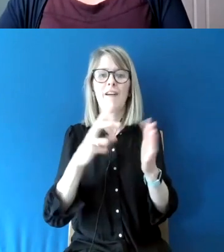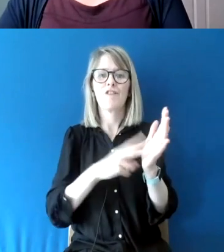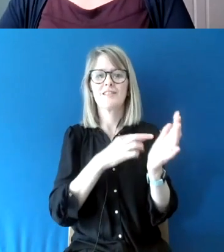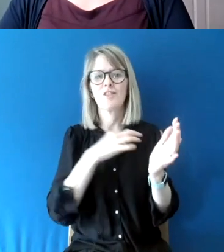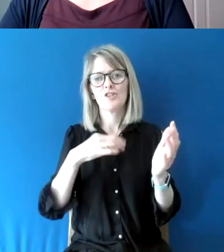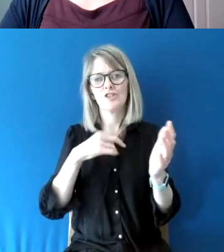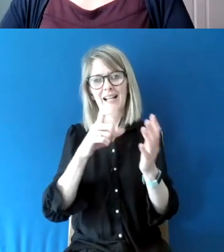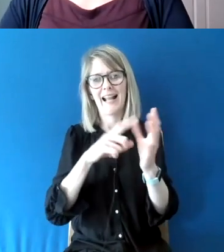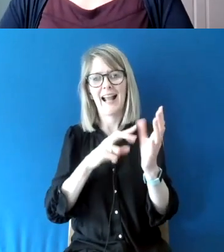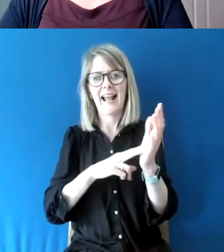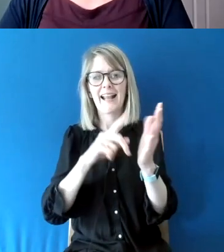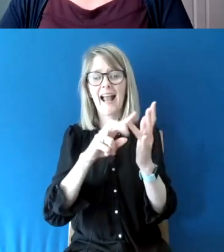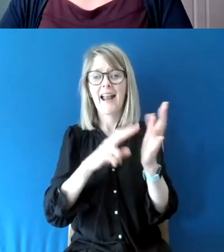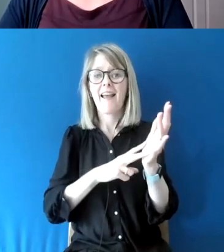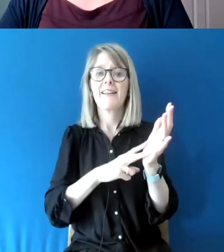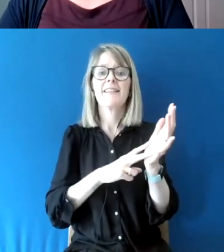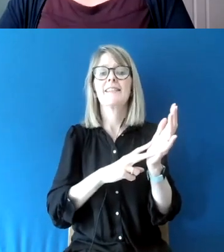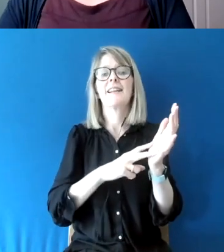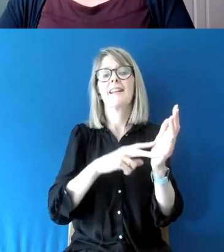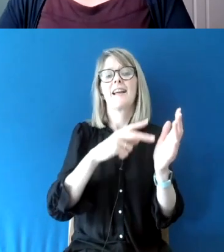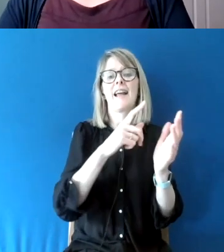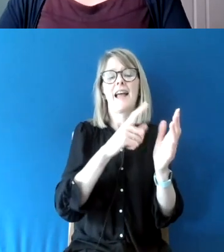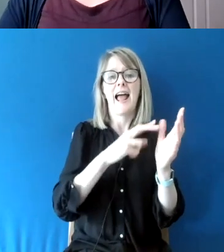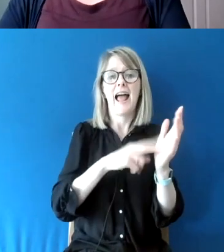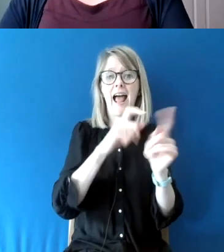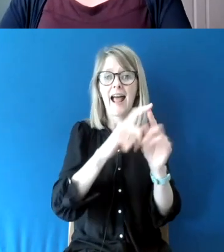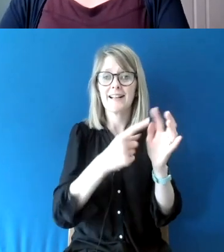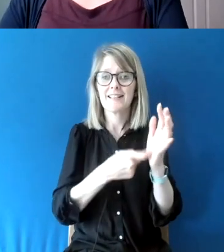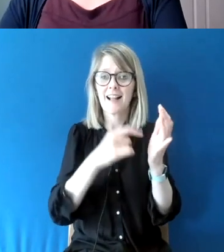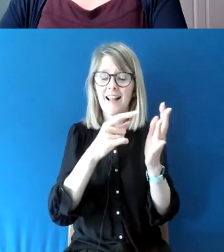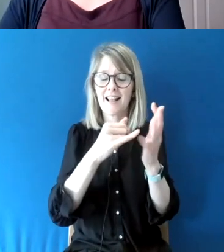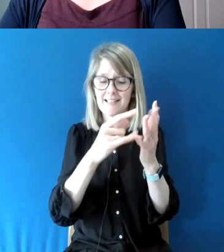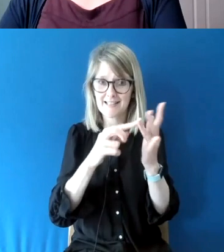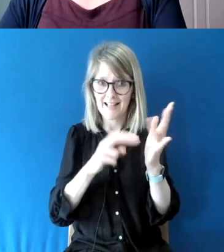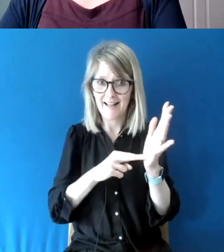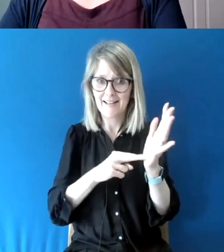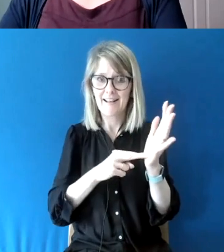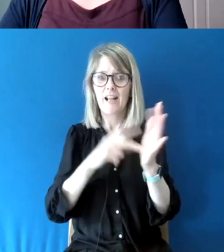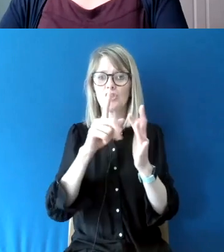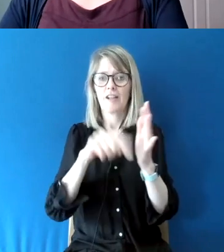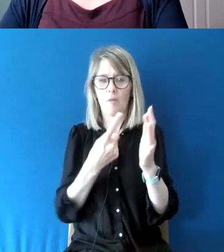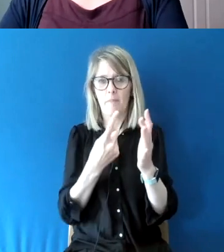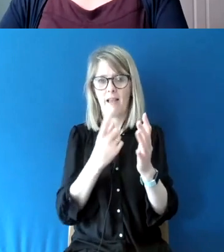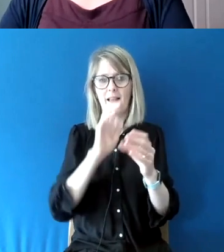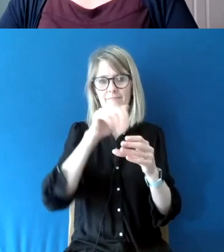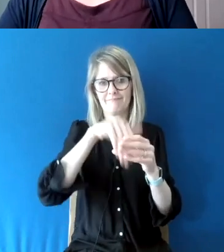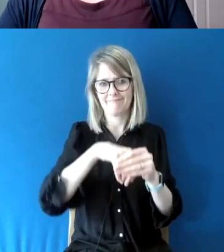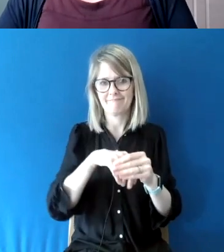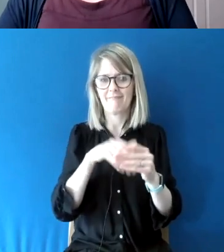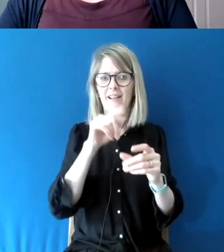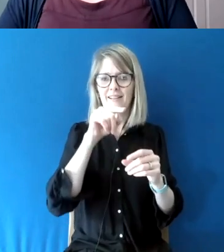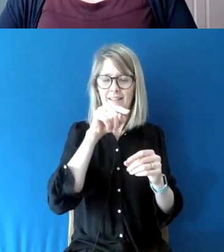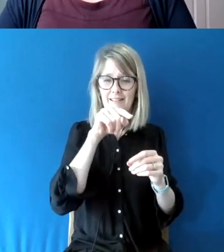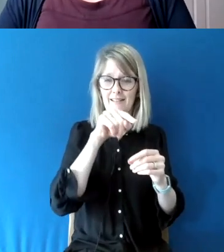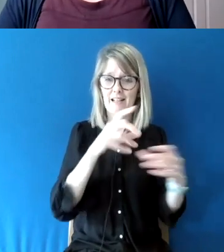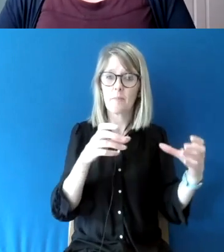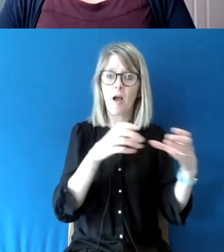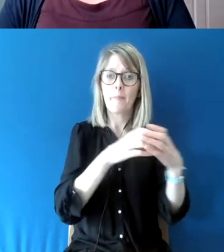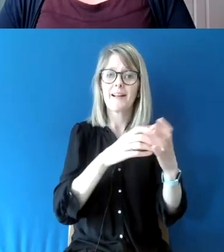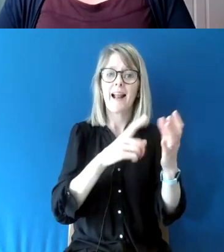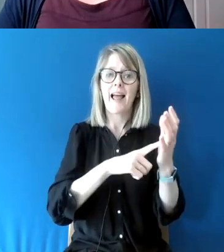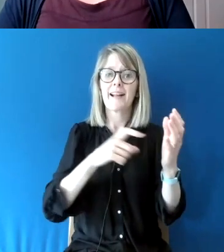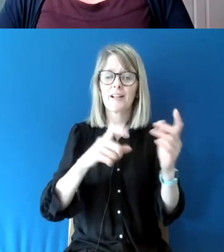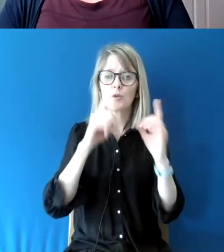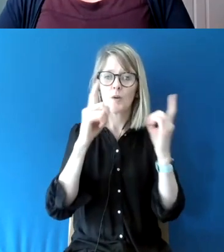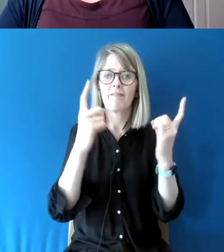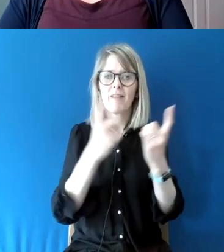Jeremiah, who is a senior lecturer in the Department of Politics, Philosophy and Religion at Lancaster. And Anderson